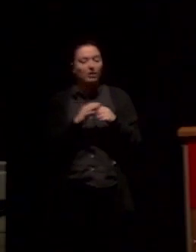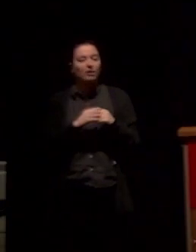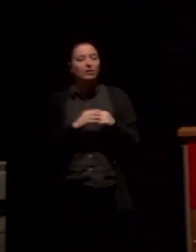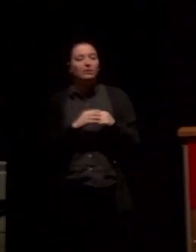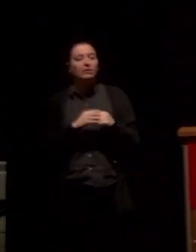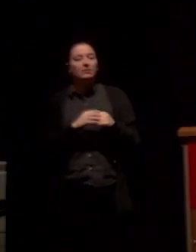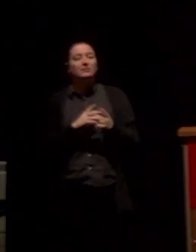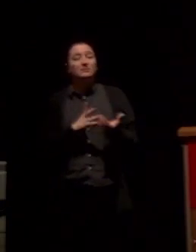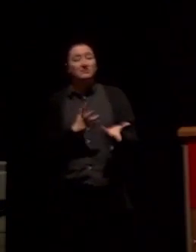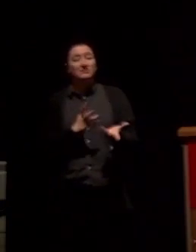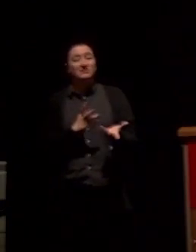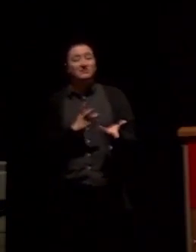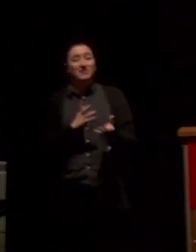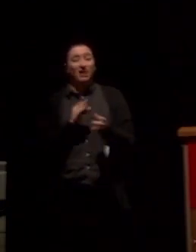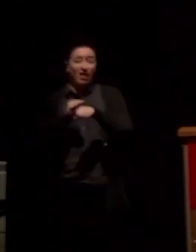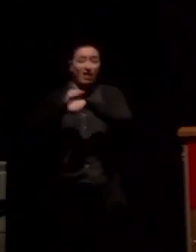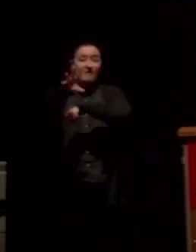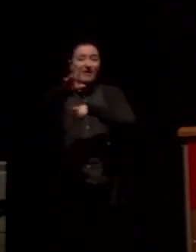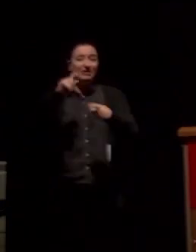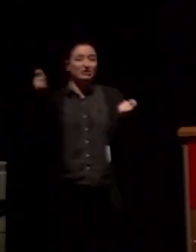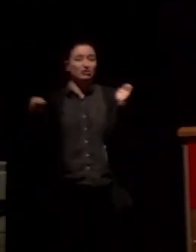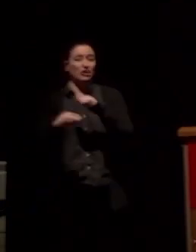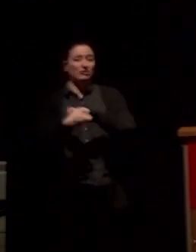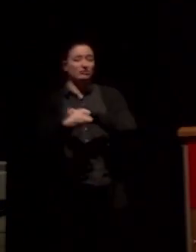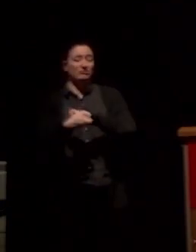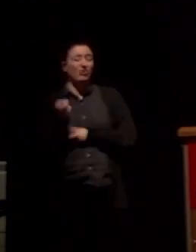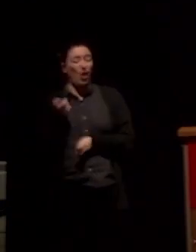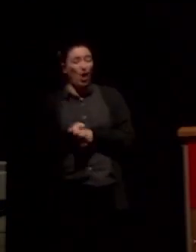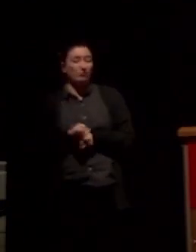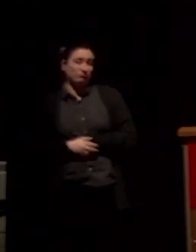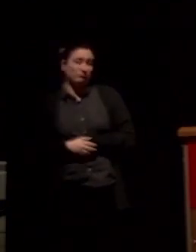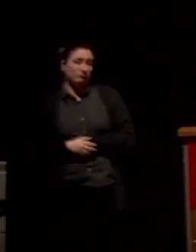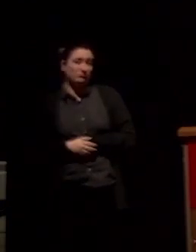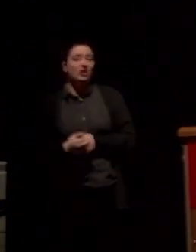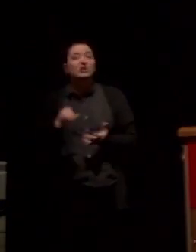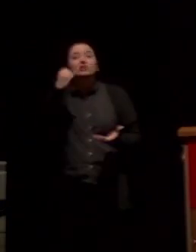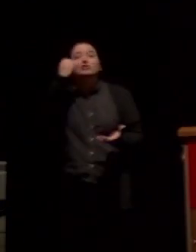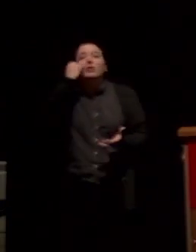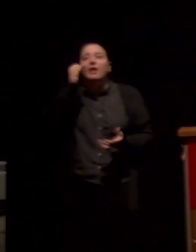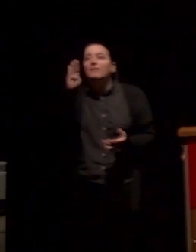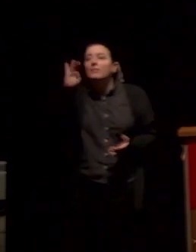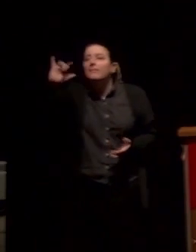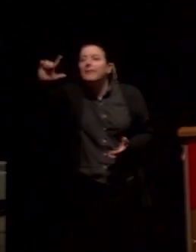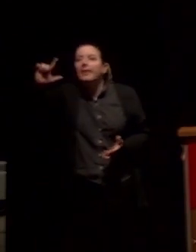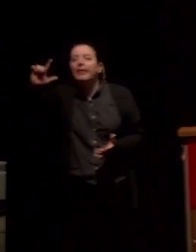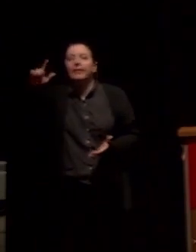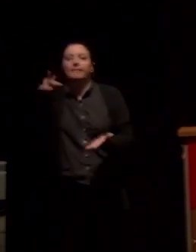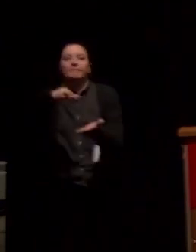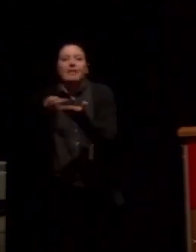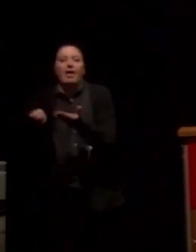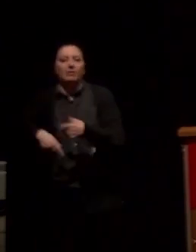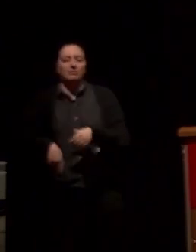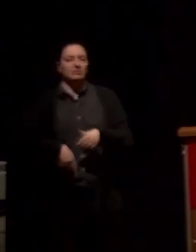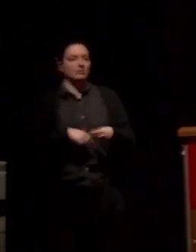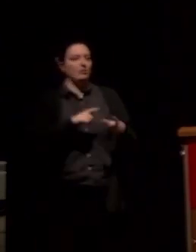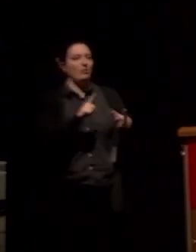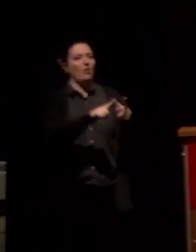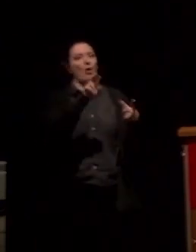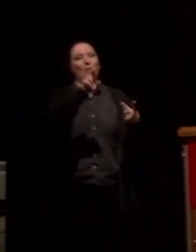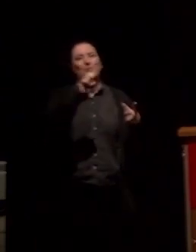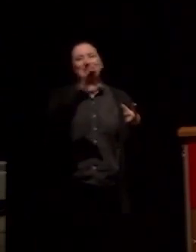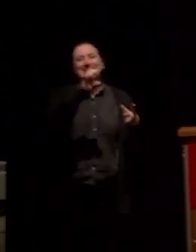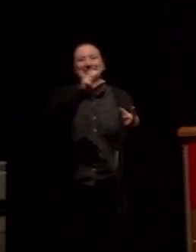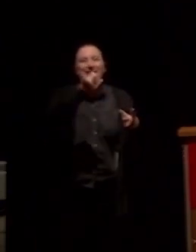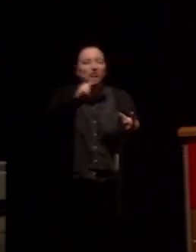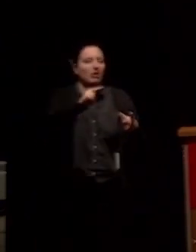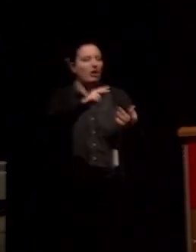Because it is hard to create change, right? And that can be really frustrating when you don't get your bills passed or there's, you know, a recession or things like that. But I had a wonderful